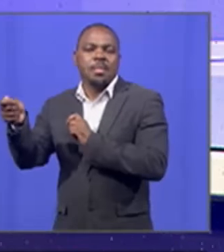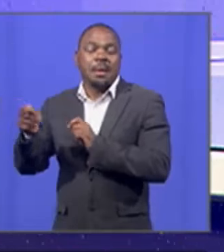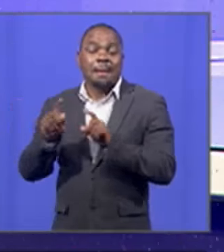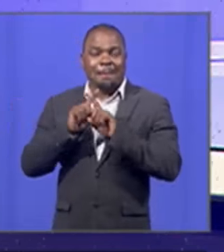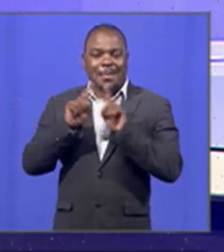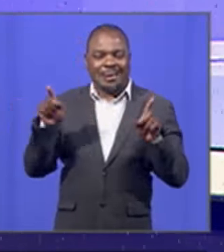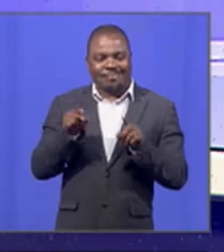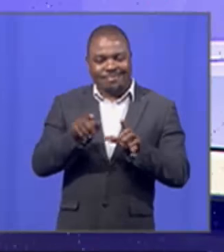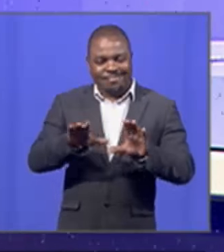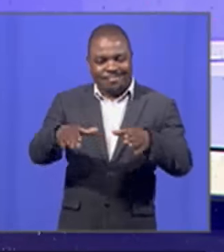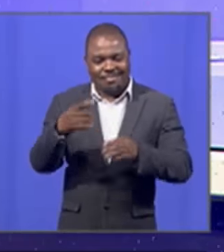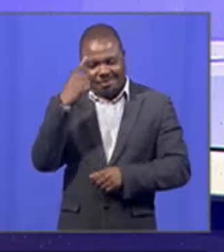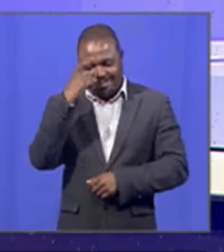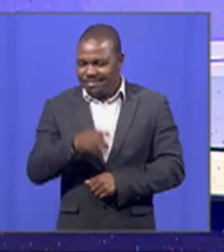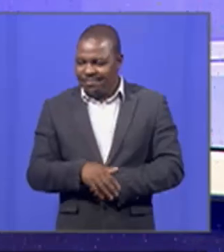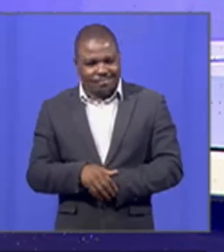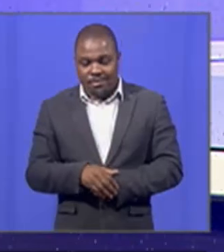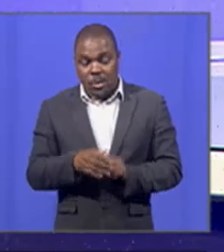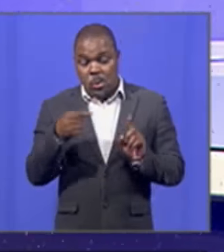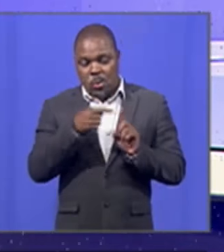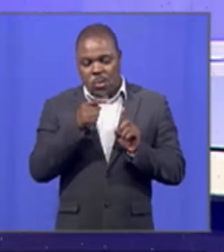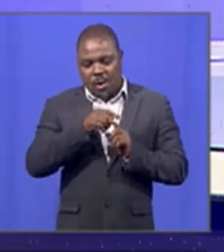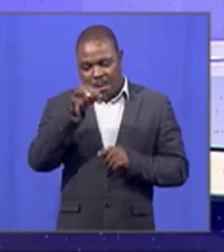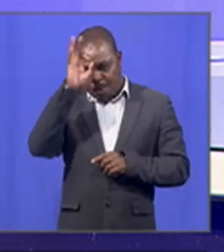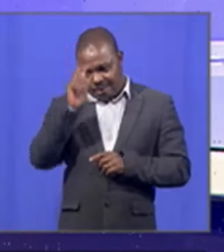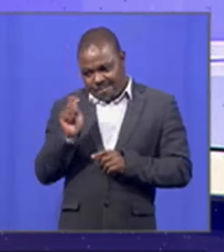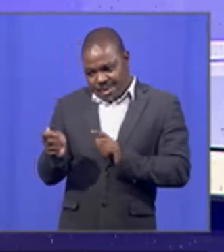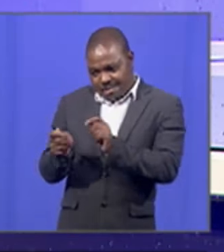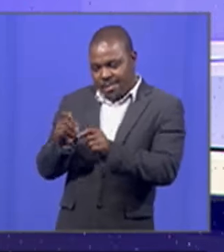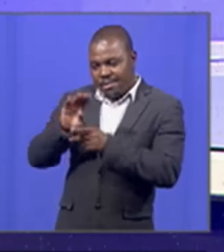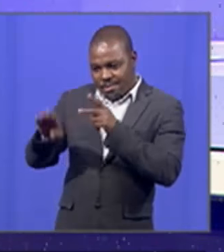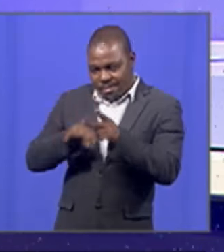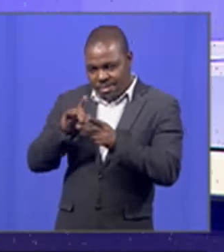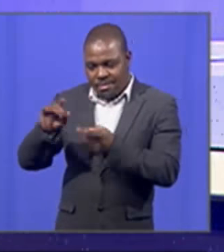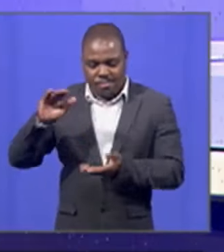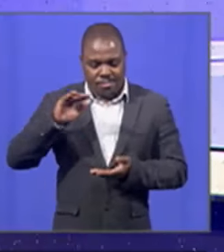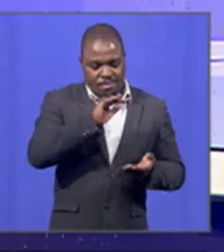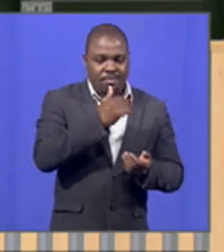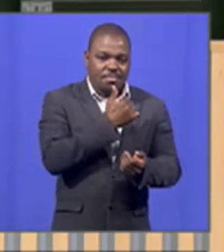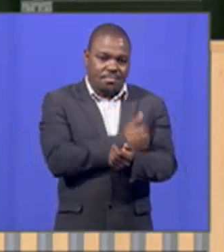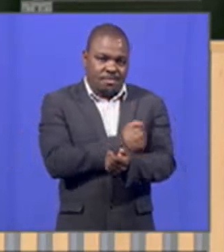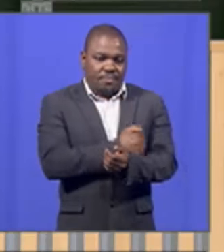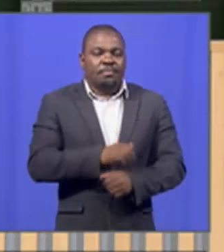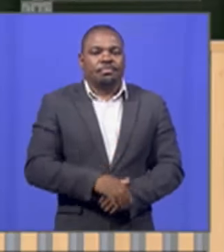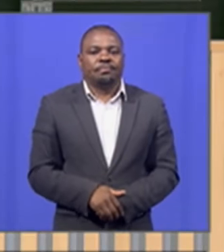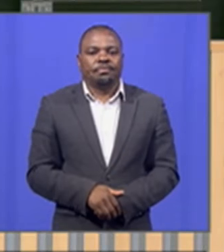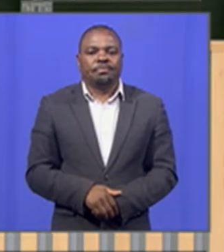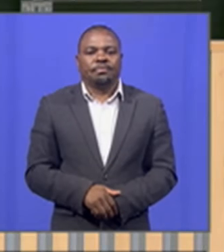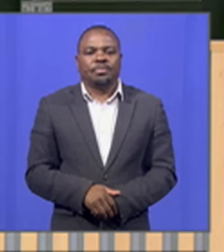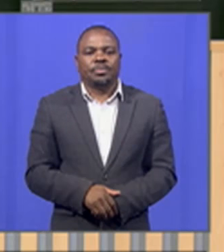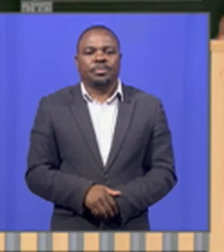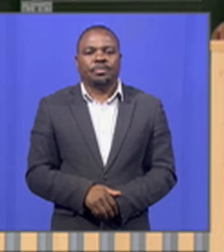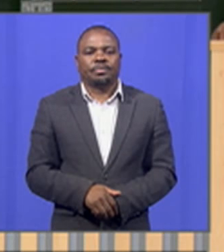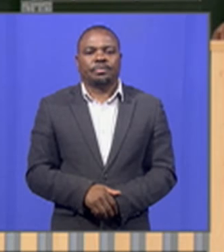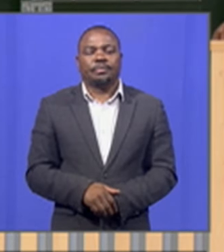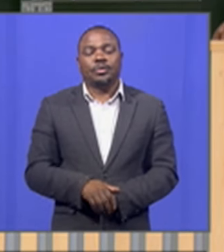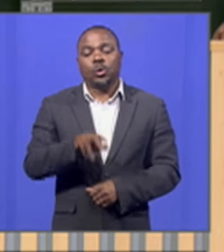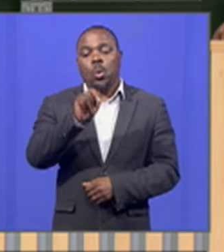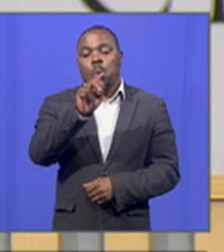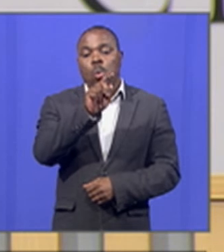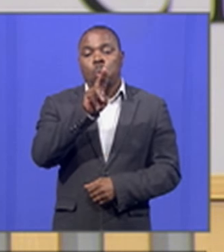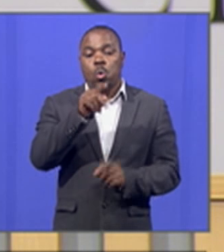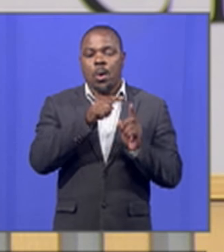mašeleng ao e be e le a go lefela maphodisa gore ba mo fe diokobatši. Go tšwelela gape ga Tumelonku